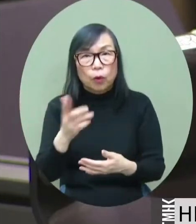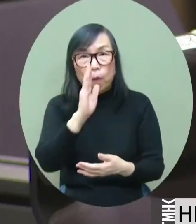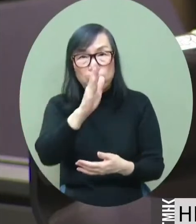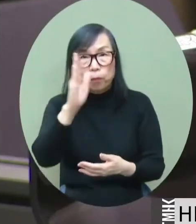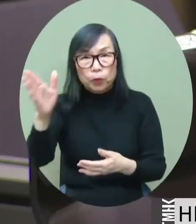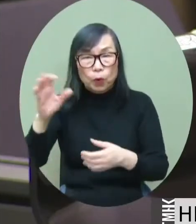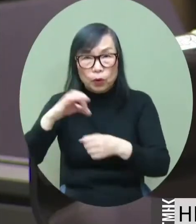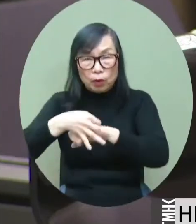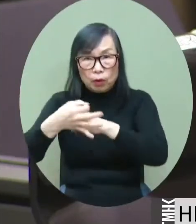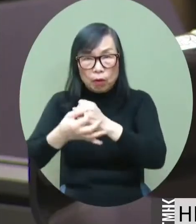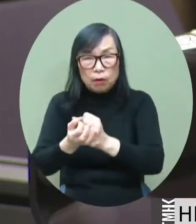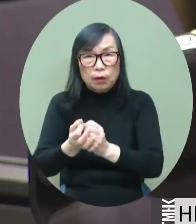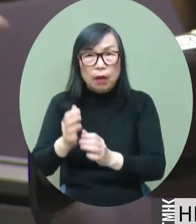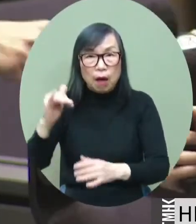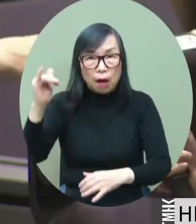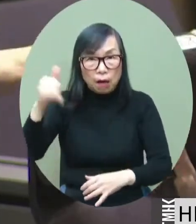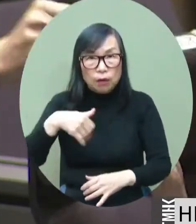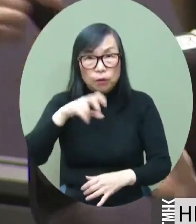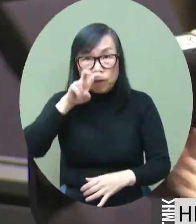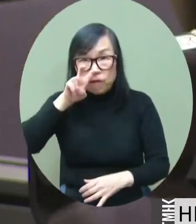any flight bans coming up? Thank you.